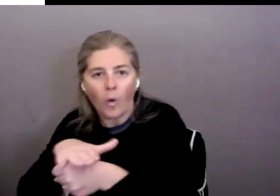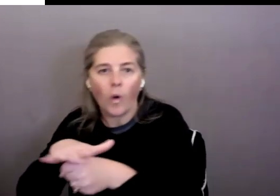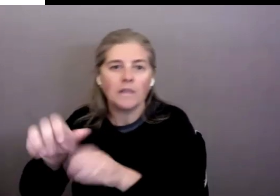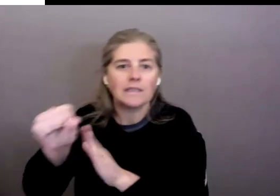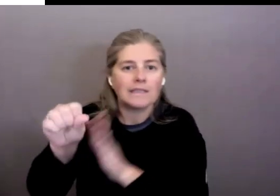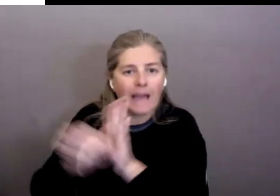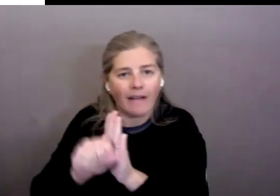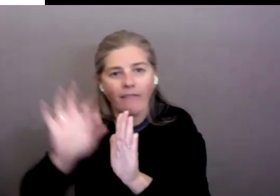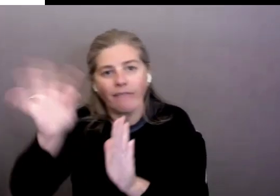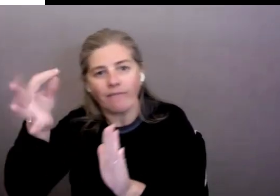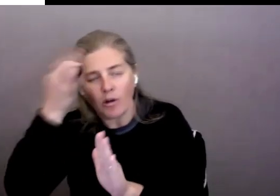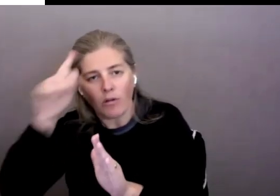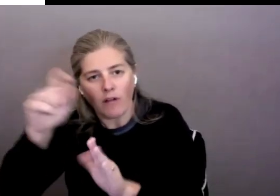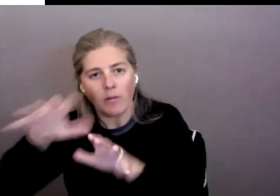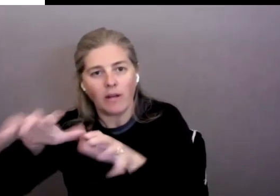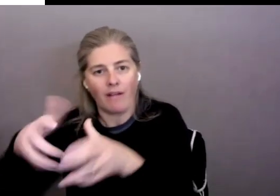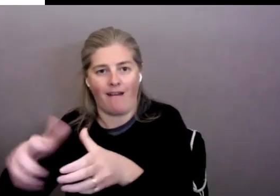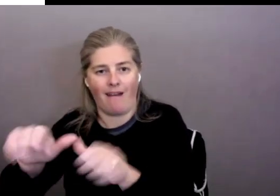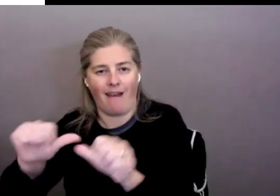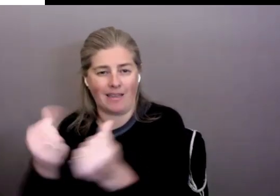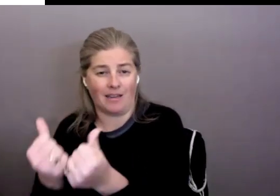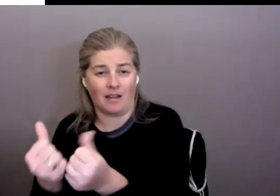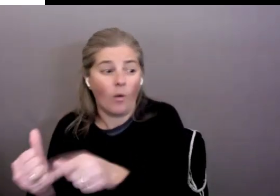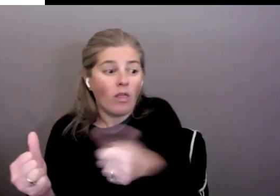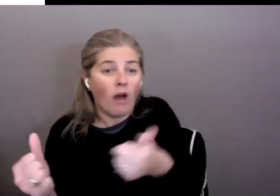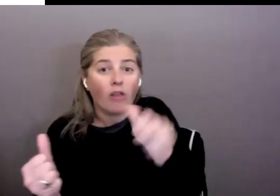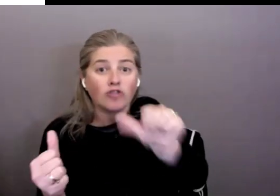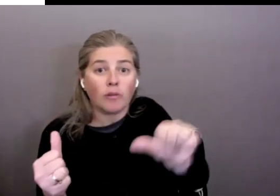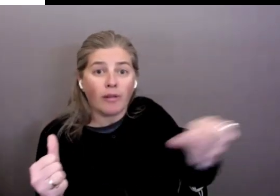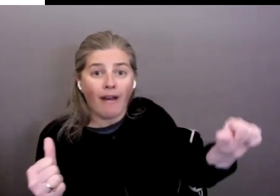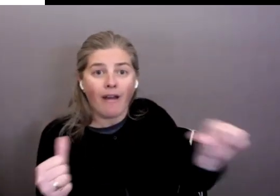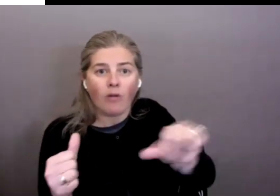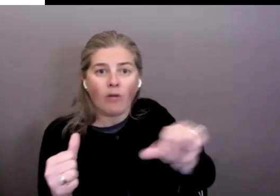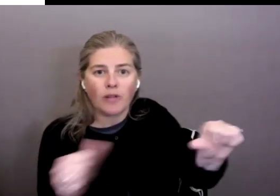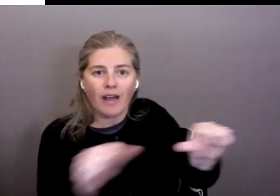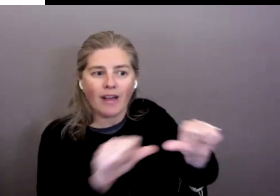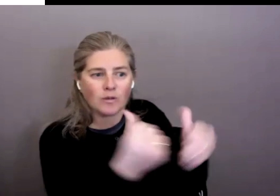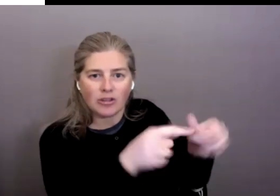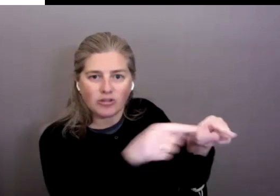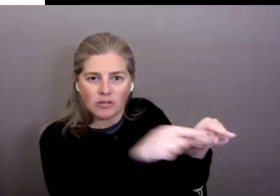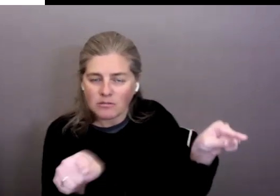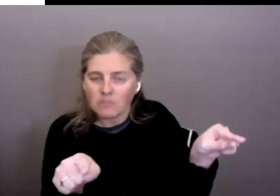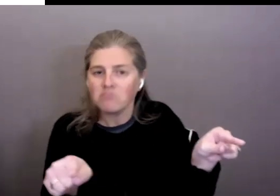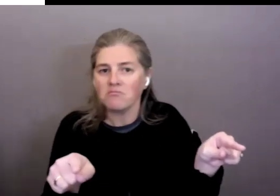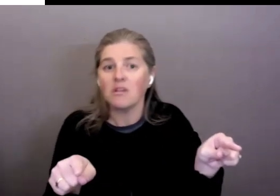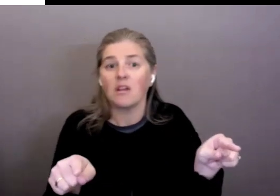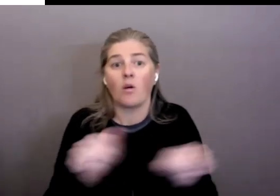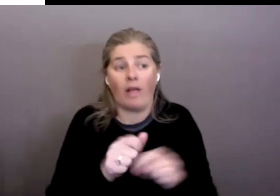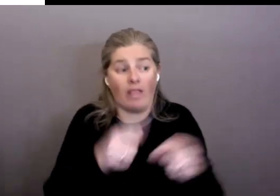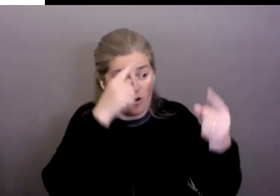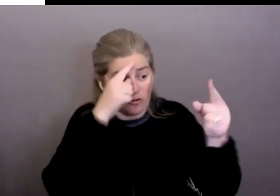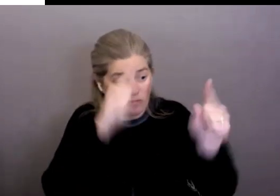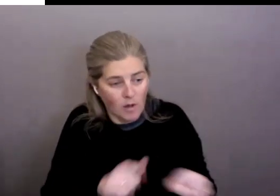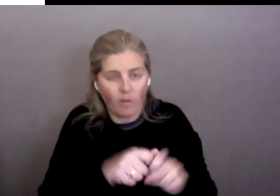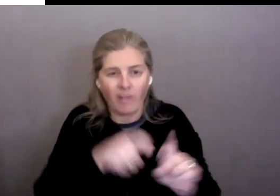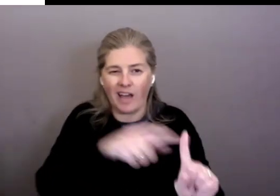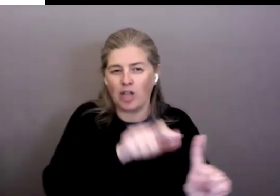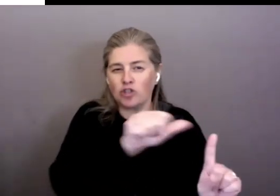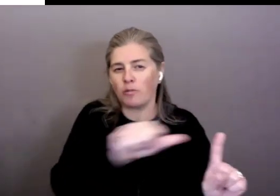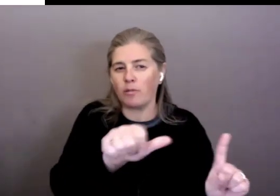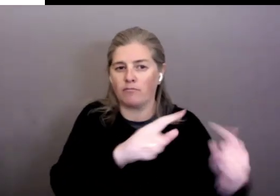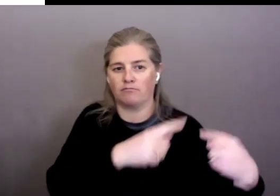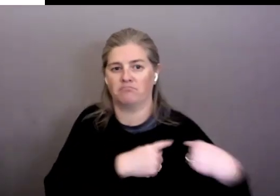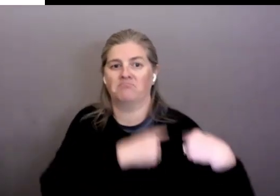entities, agreements with other AAAs or AAA associations, and agreements with entities with which a AAA has a